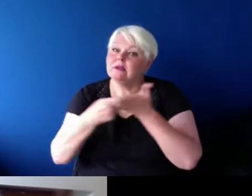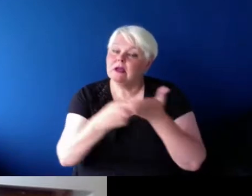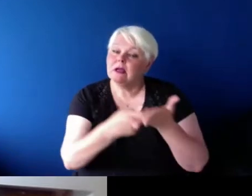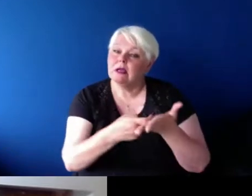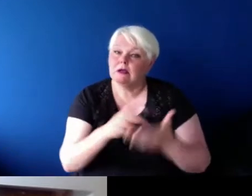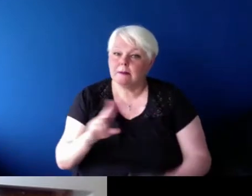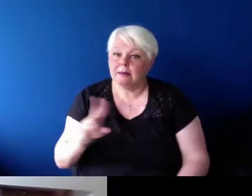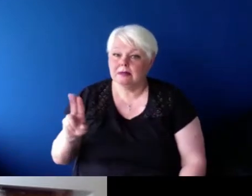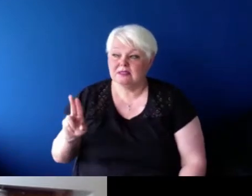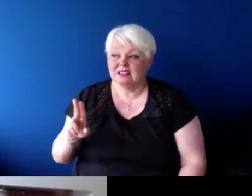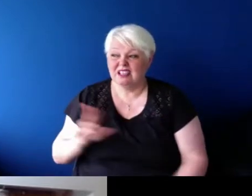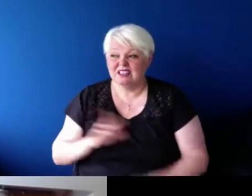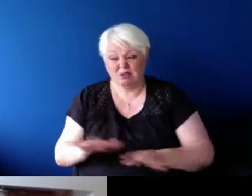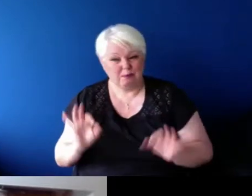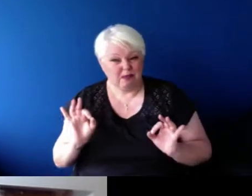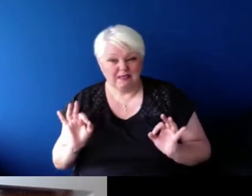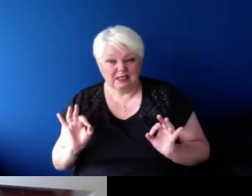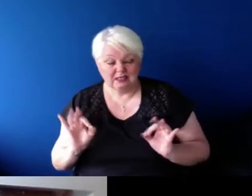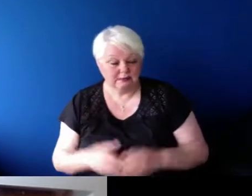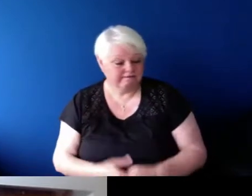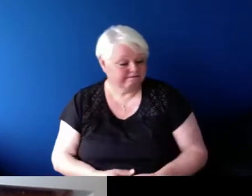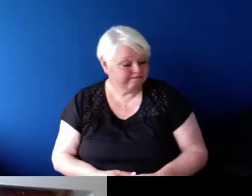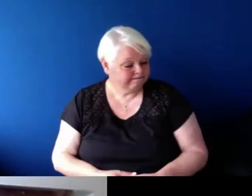It's not ideal.